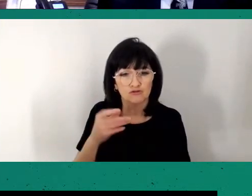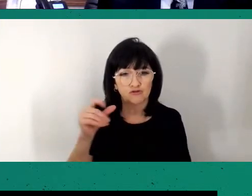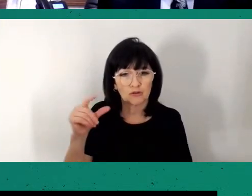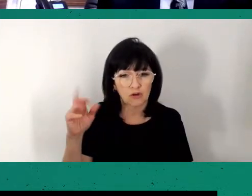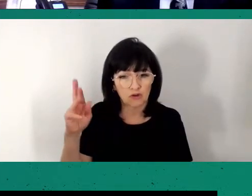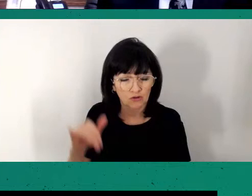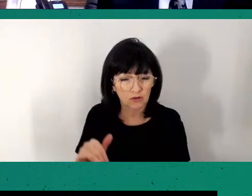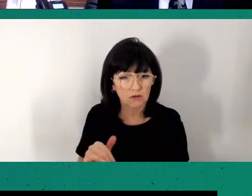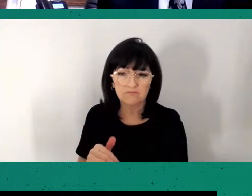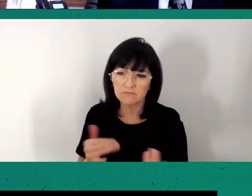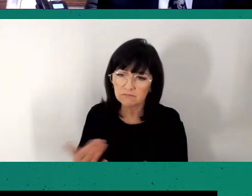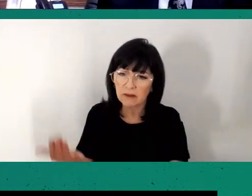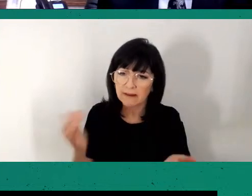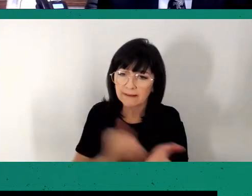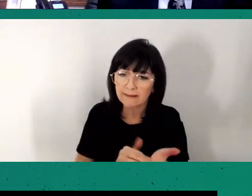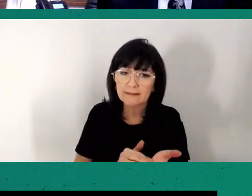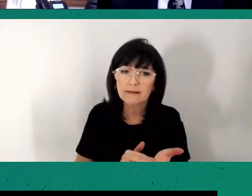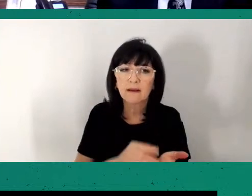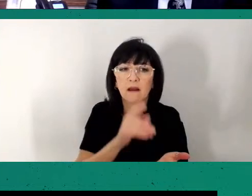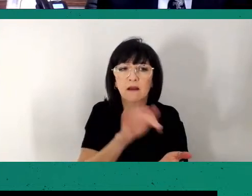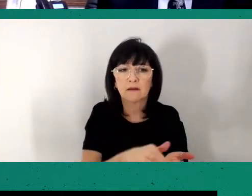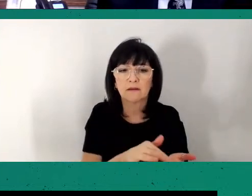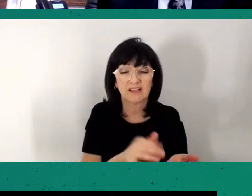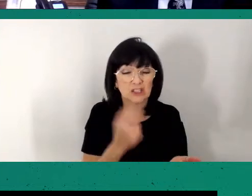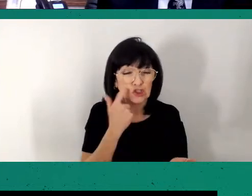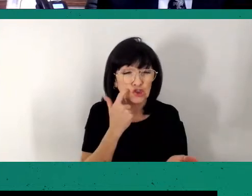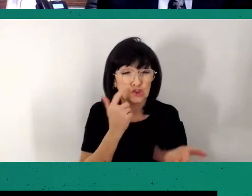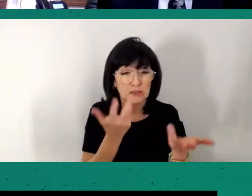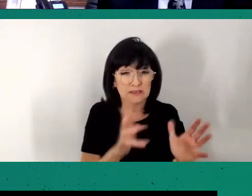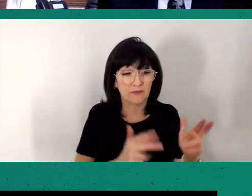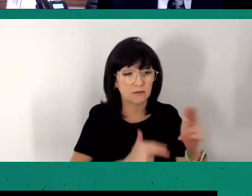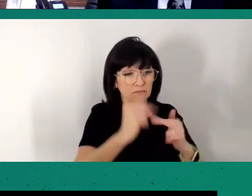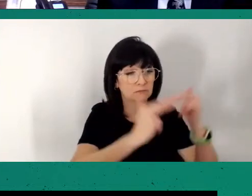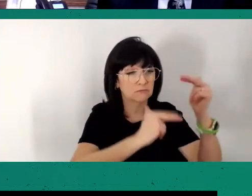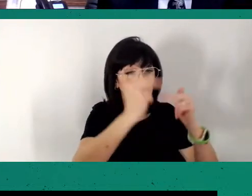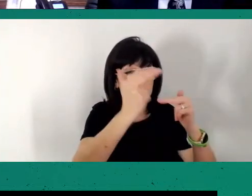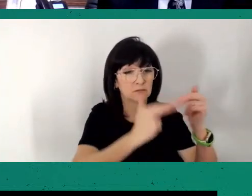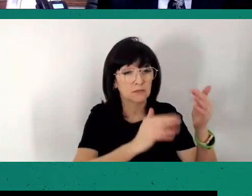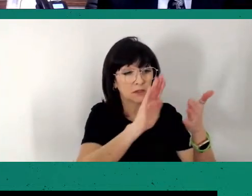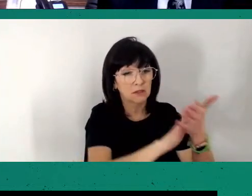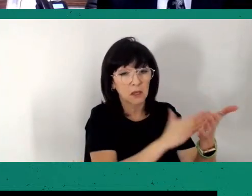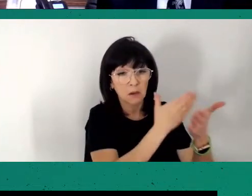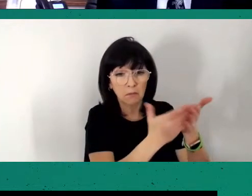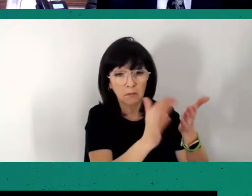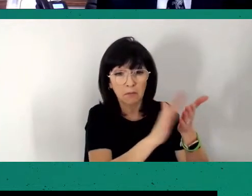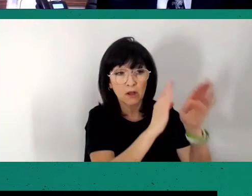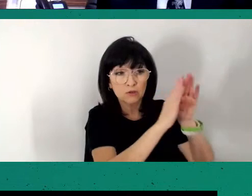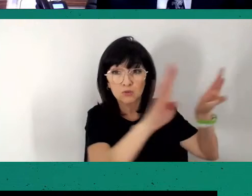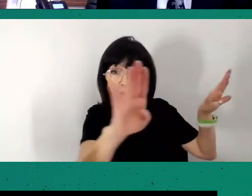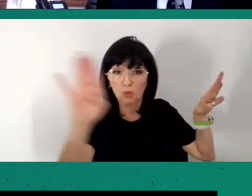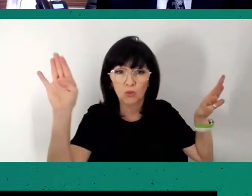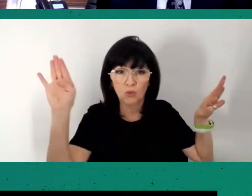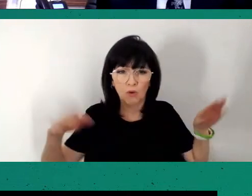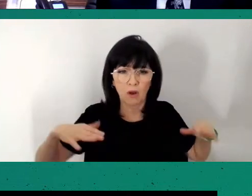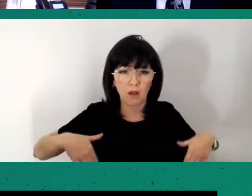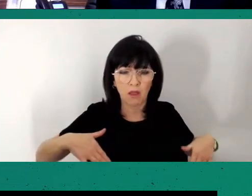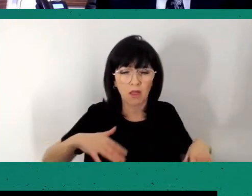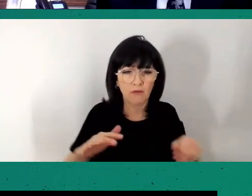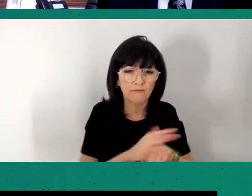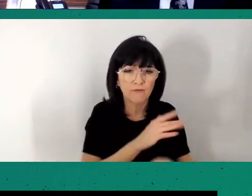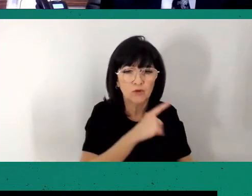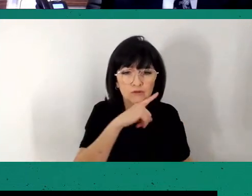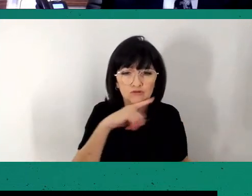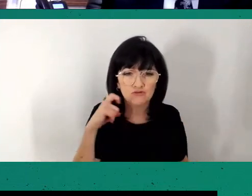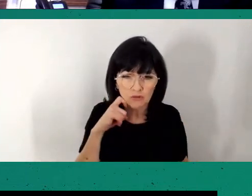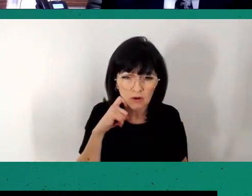Neck. It was just finished. The plastering hardly dry. They were about moving the school